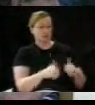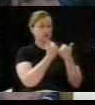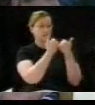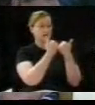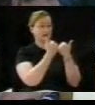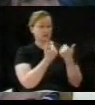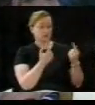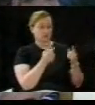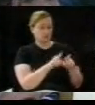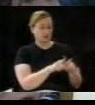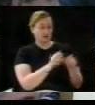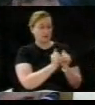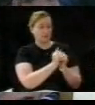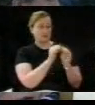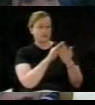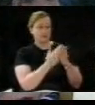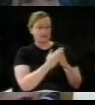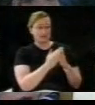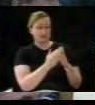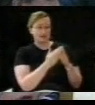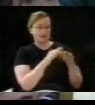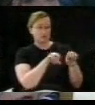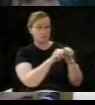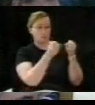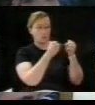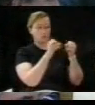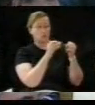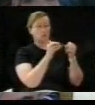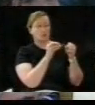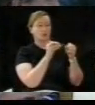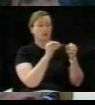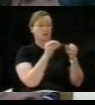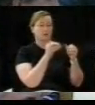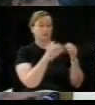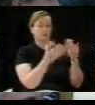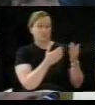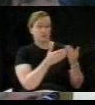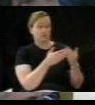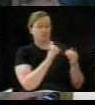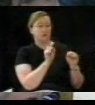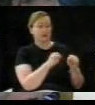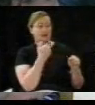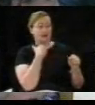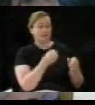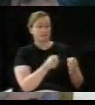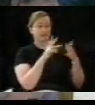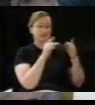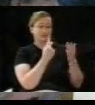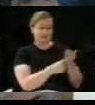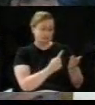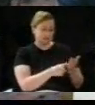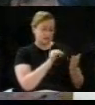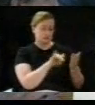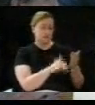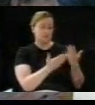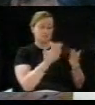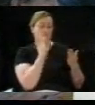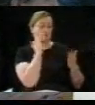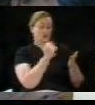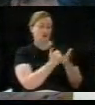with the city has been breached. We could have a number of discussions with them, I think, too, that might be